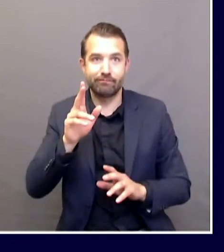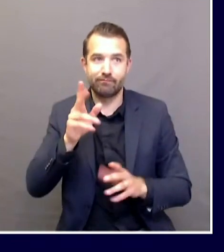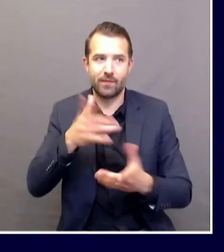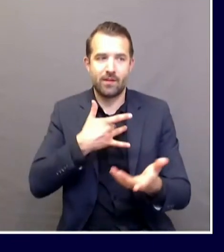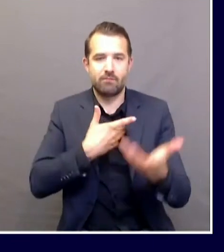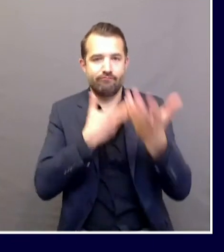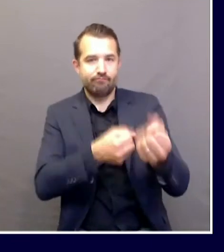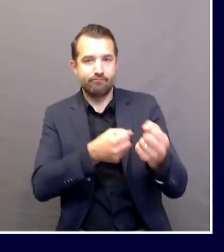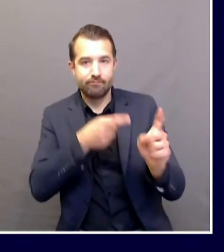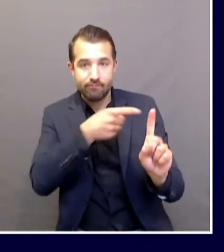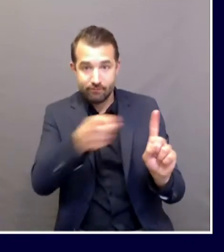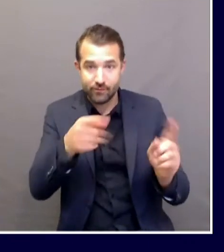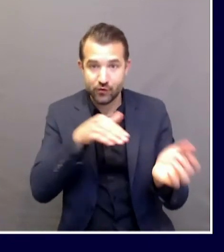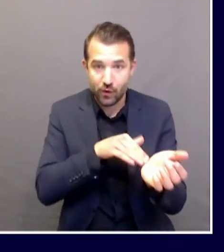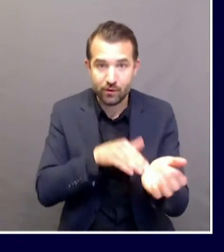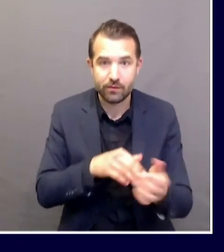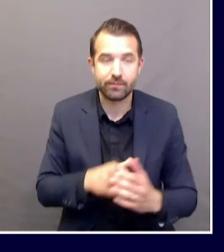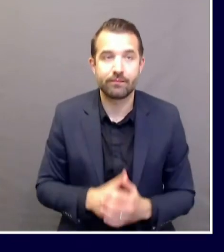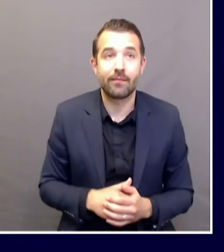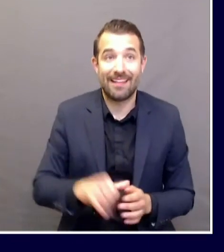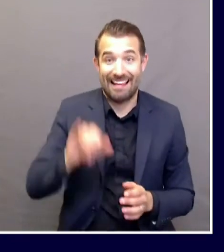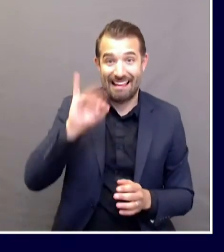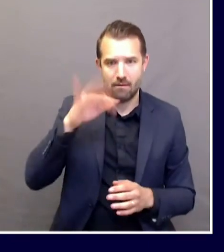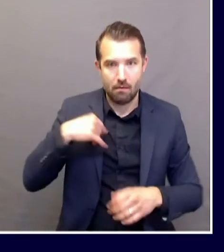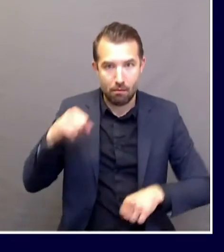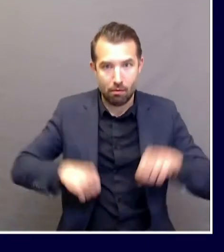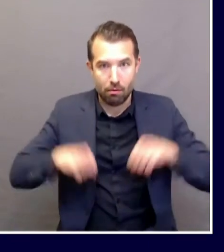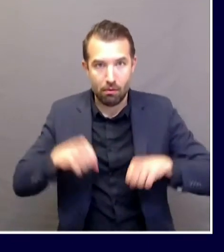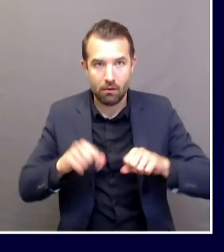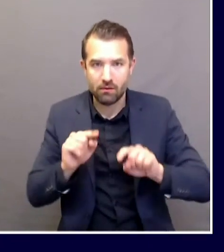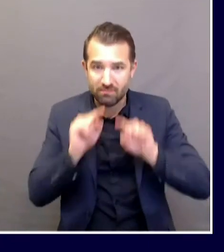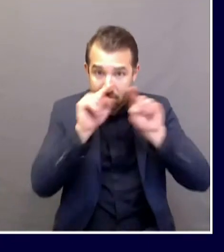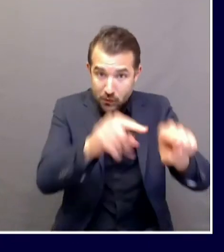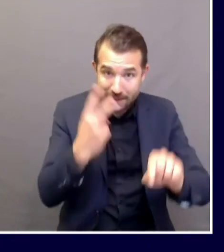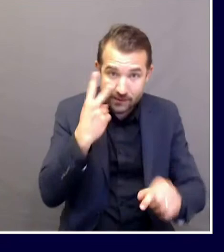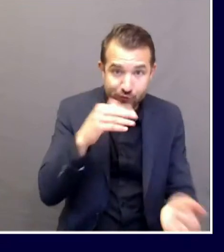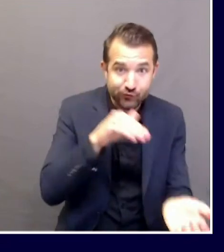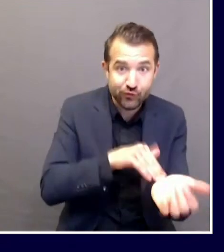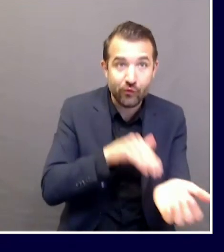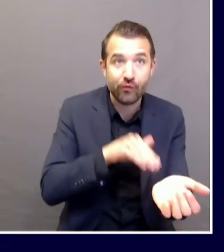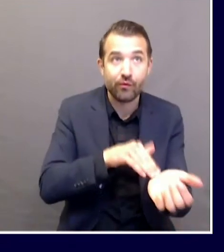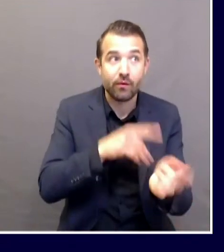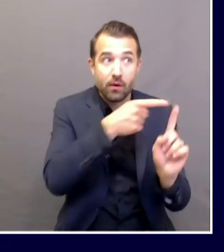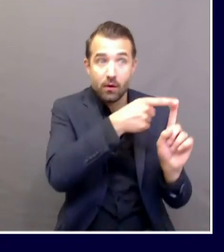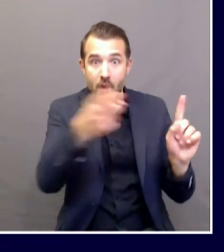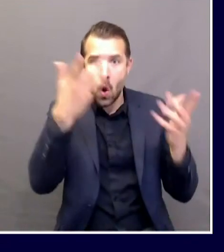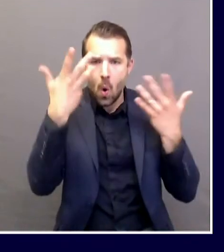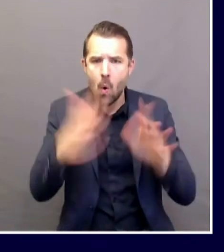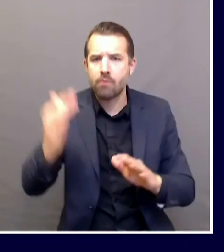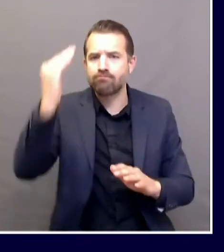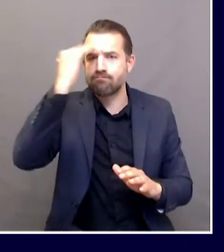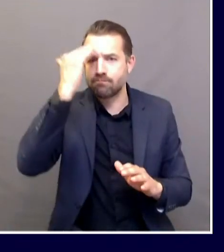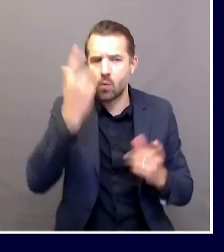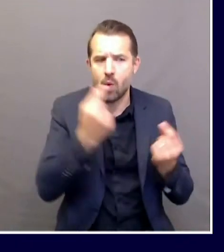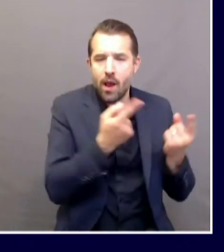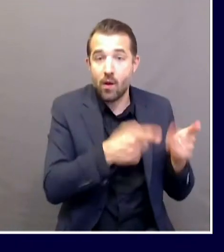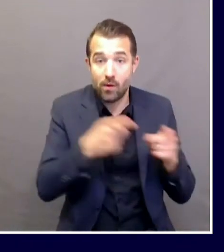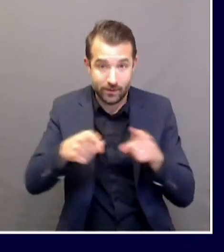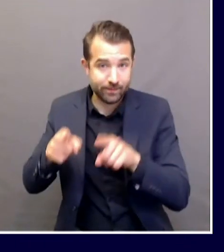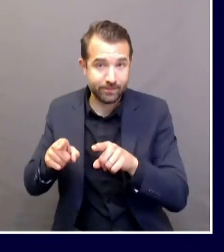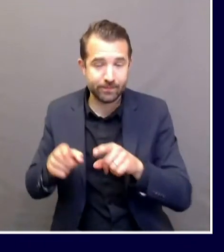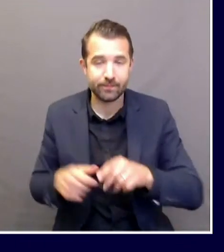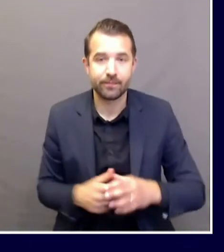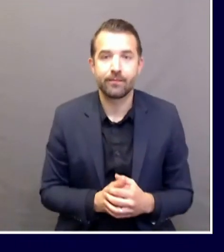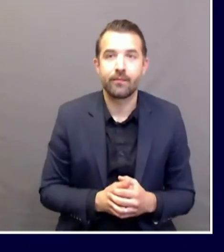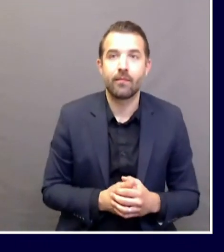what to do and how to do it in order to take their concerns seriously. Thank you. Over to Patrick